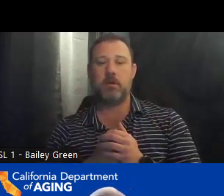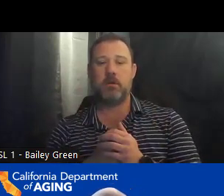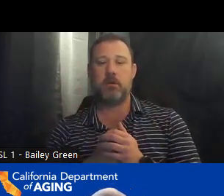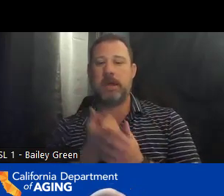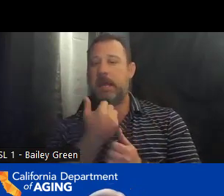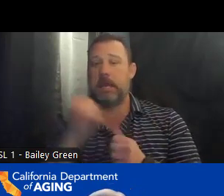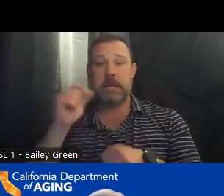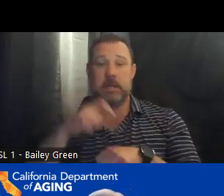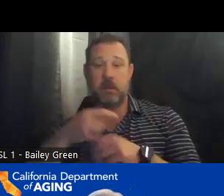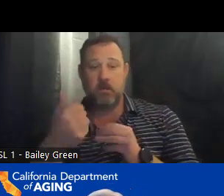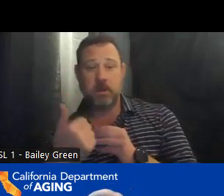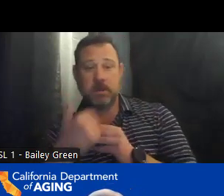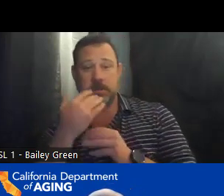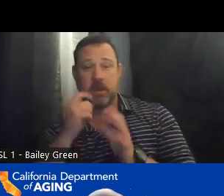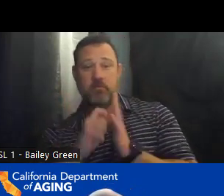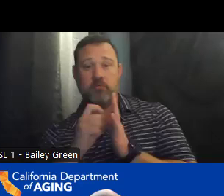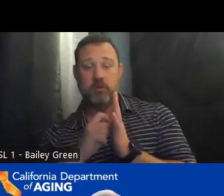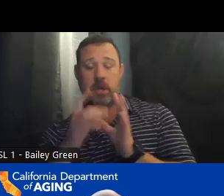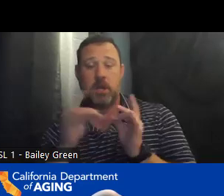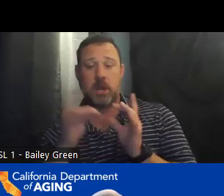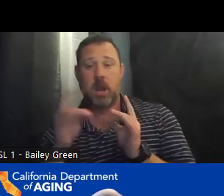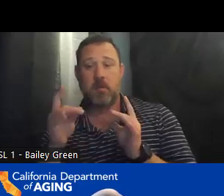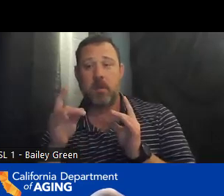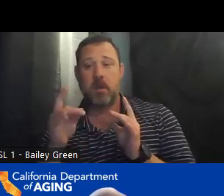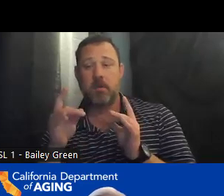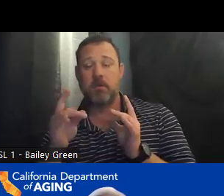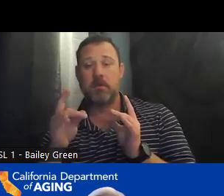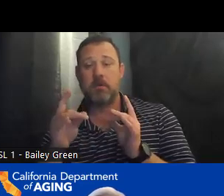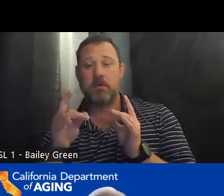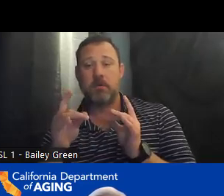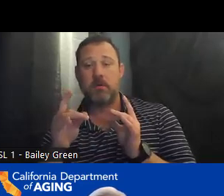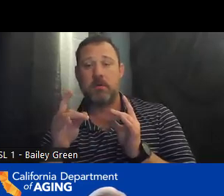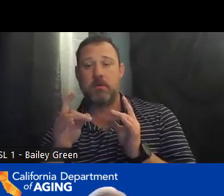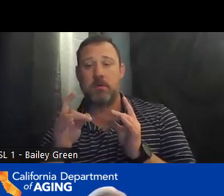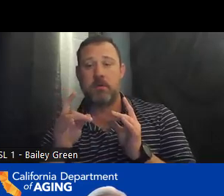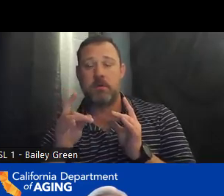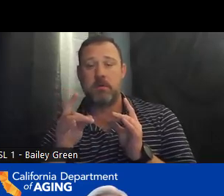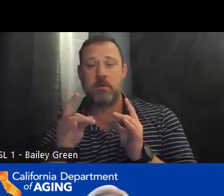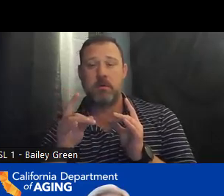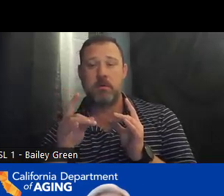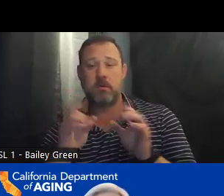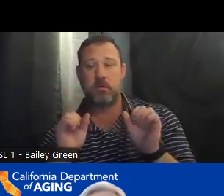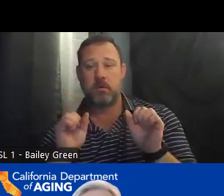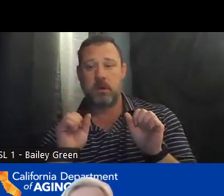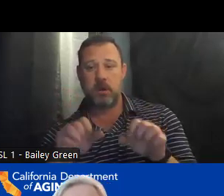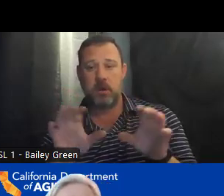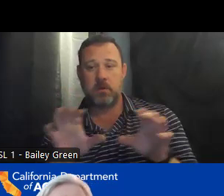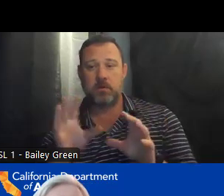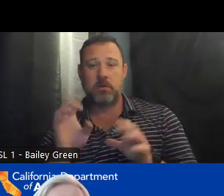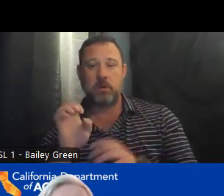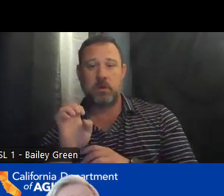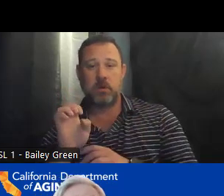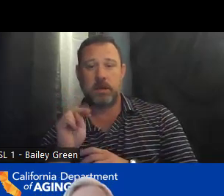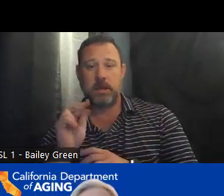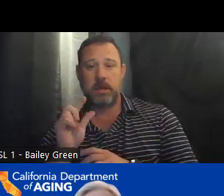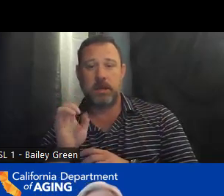Anytime you want to send written comments to us, you may do so to our Engage email